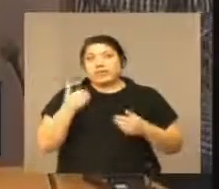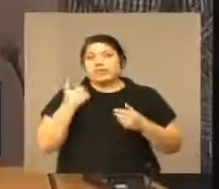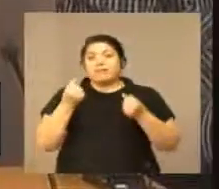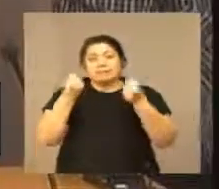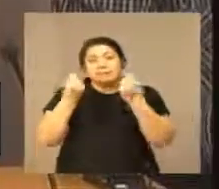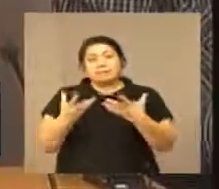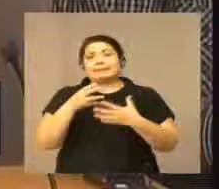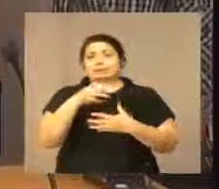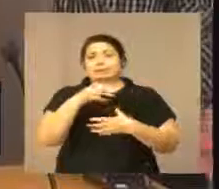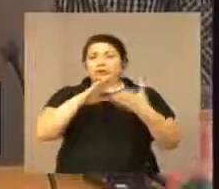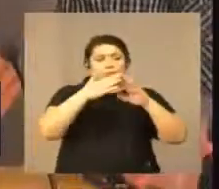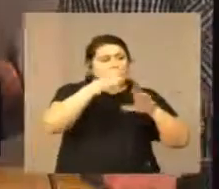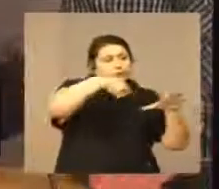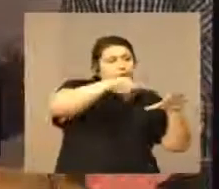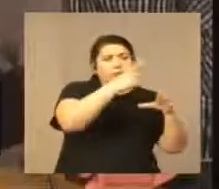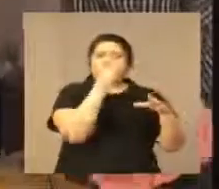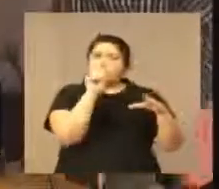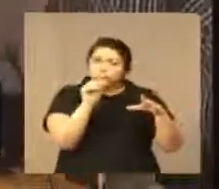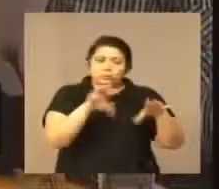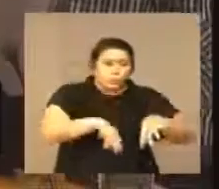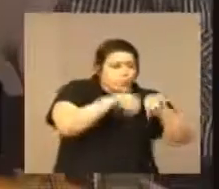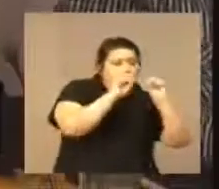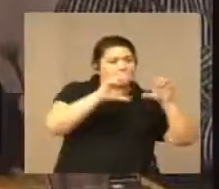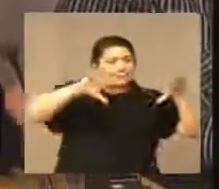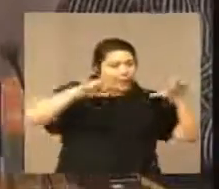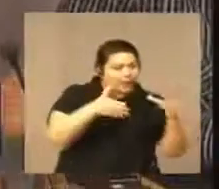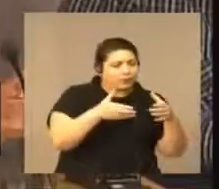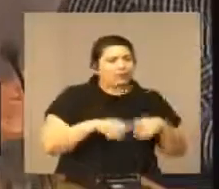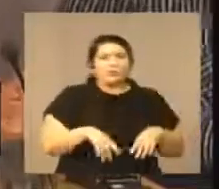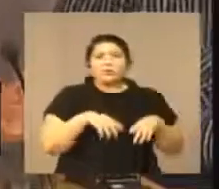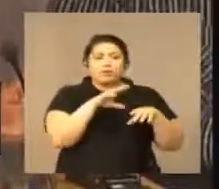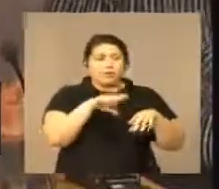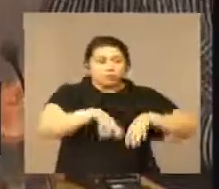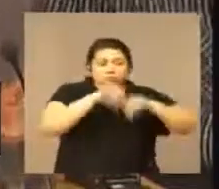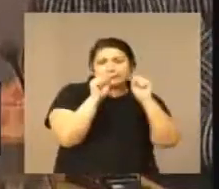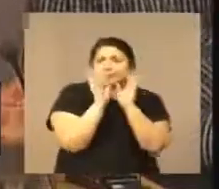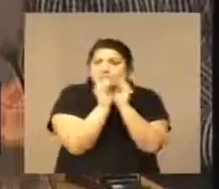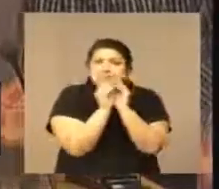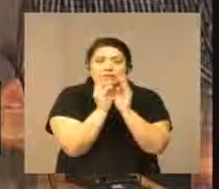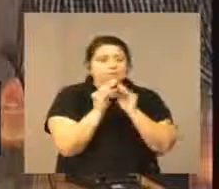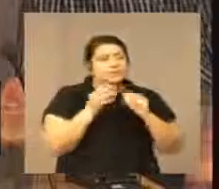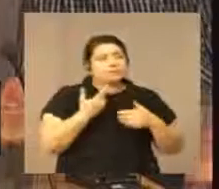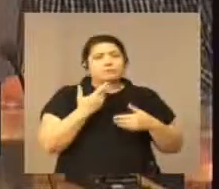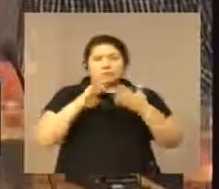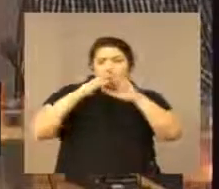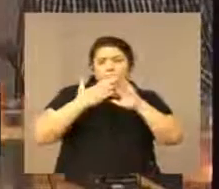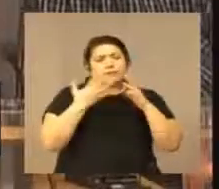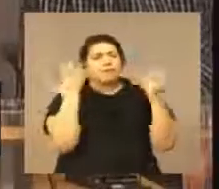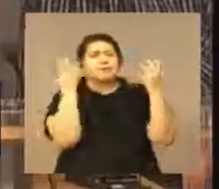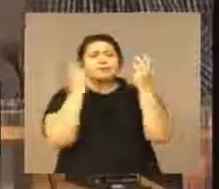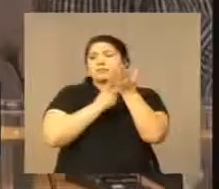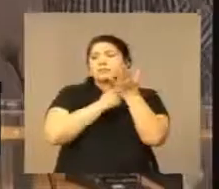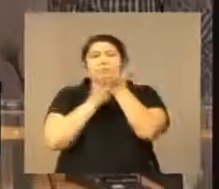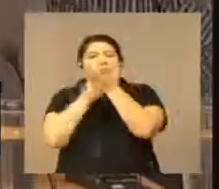gatherings and meetings that that go on, and to try to address the